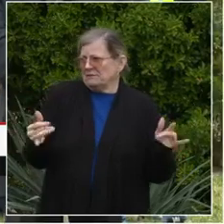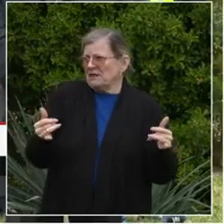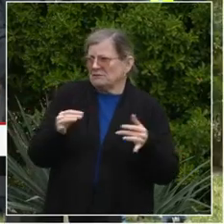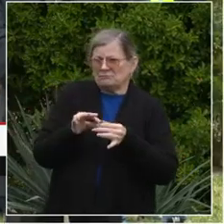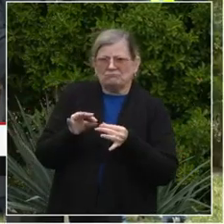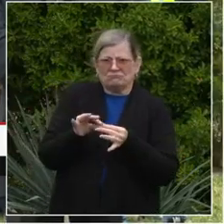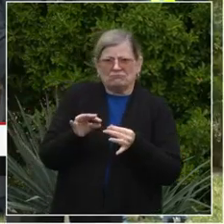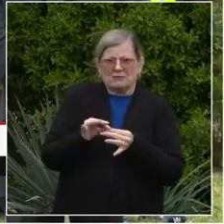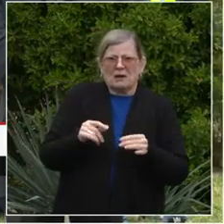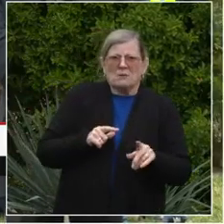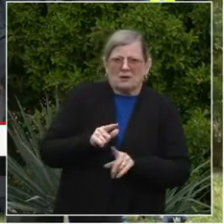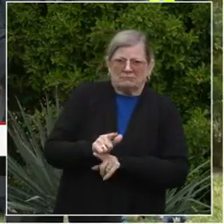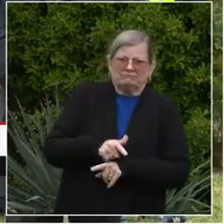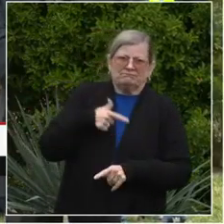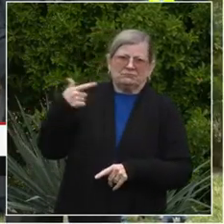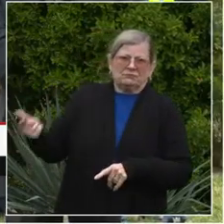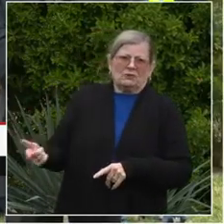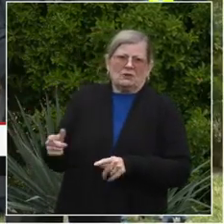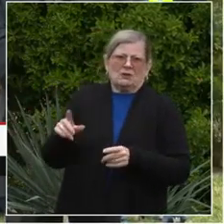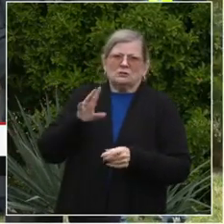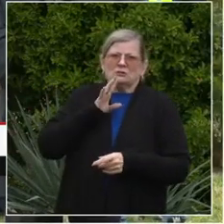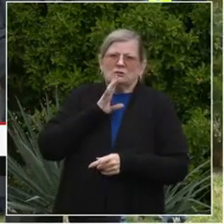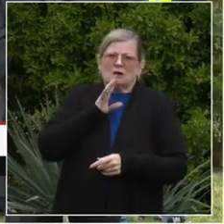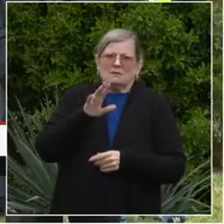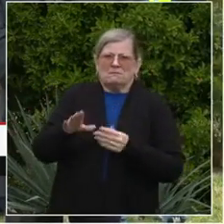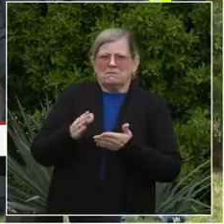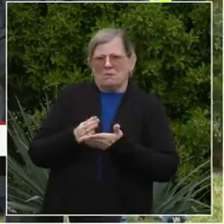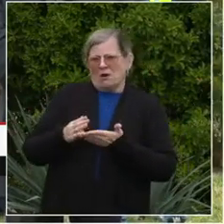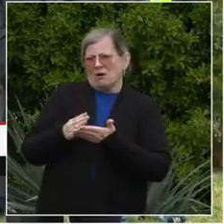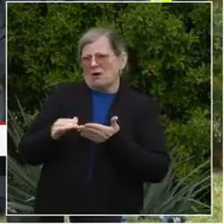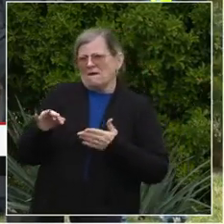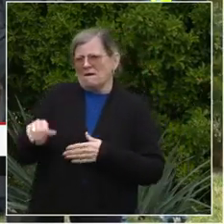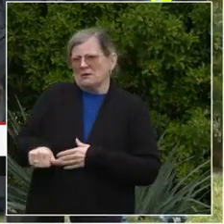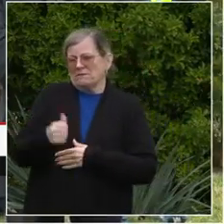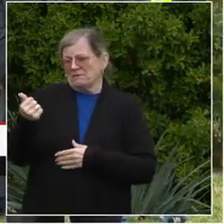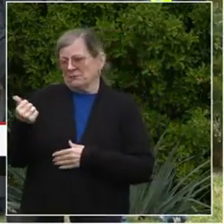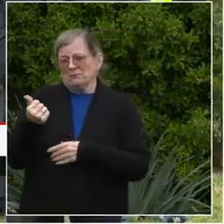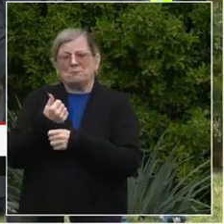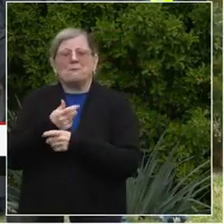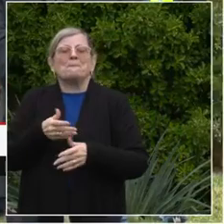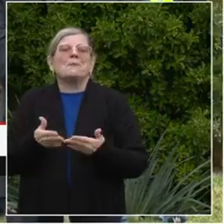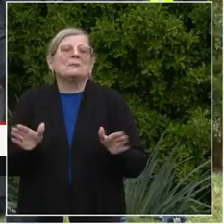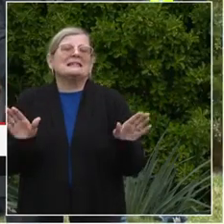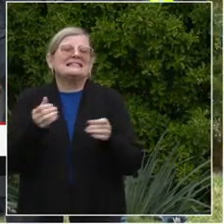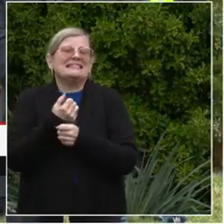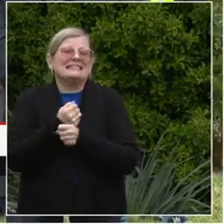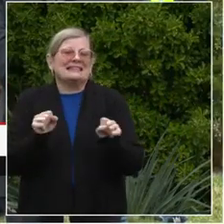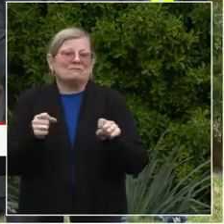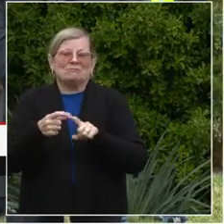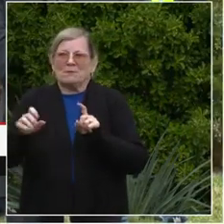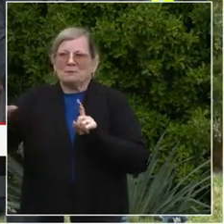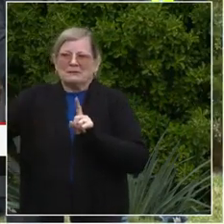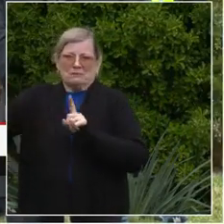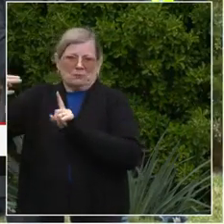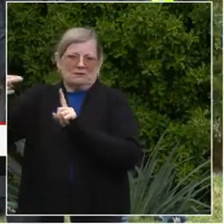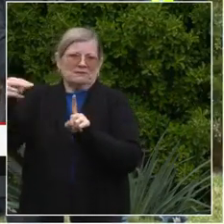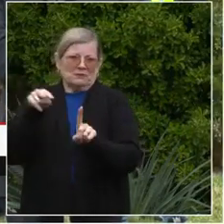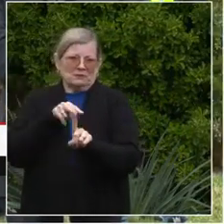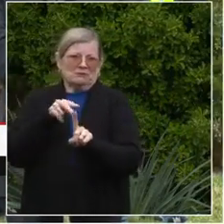my colleague up here to talk about the other pieces of public safety through his lens, through the DC Fire and EMS.